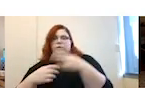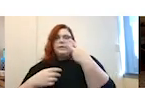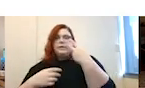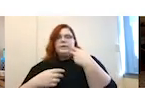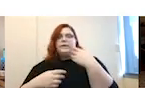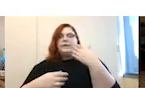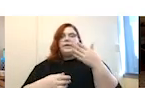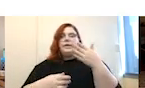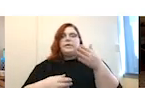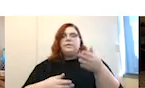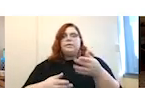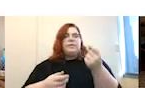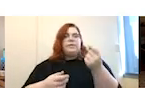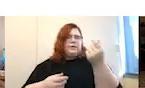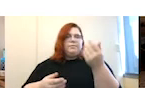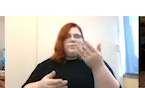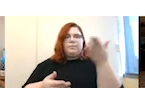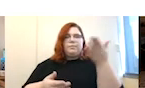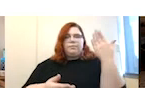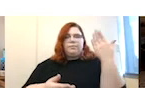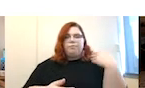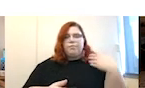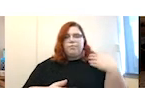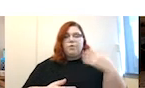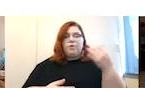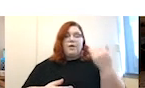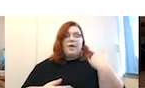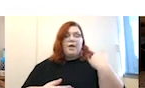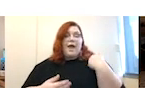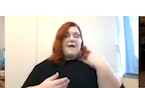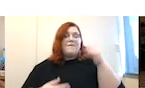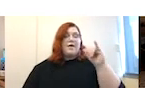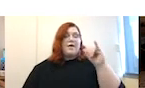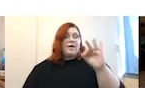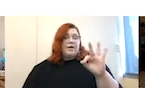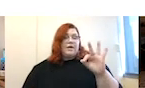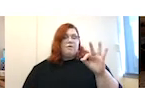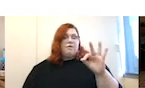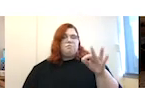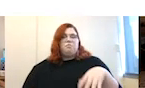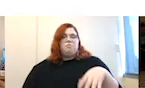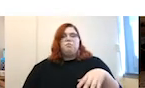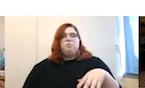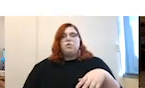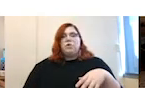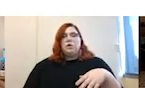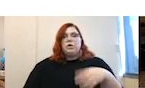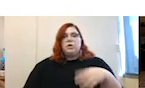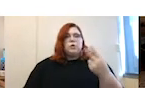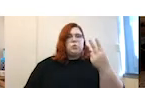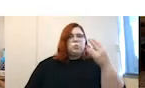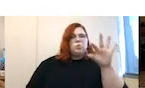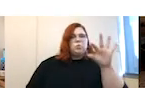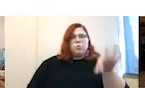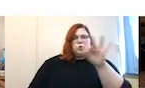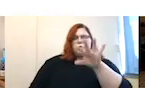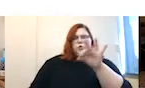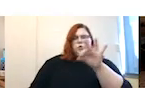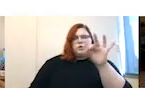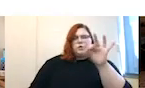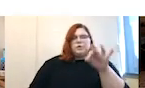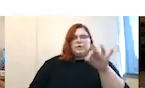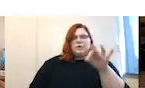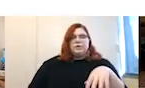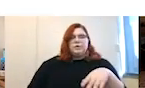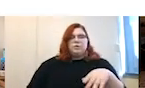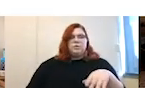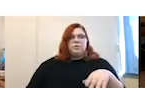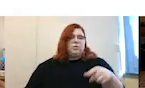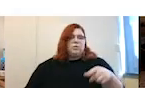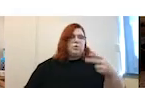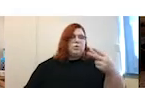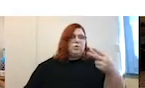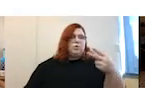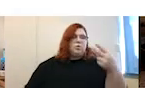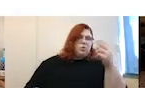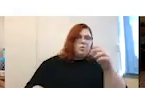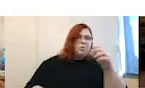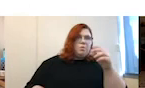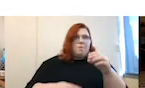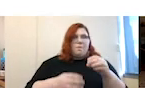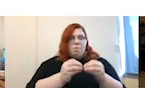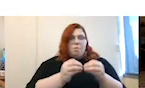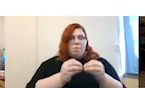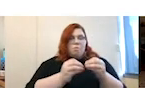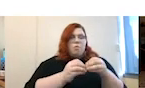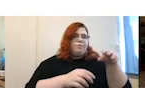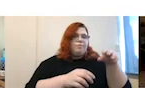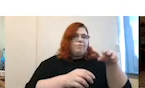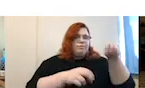have interactive fiction that just gives you 2 choices, and then each of those gives you 2 more choices and so on. Or you can